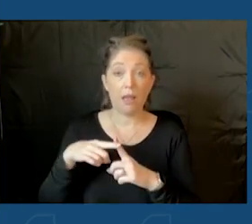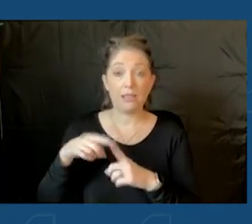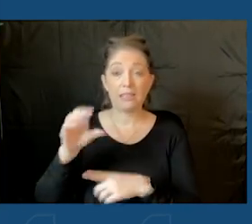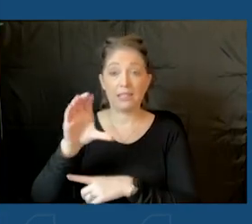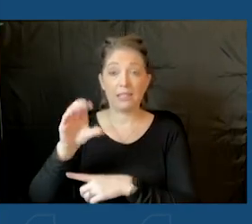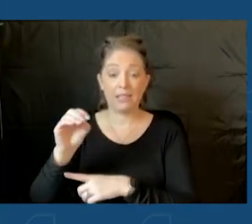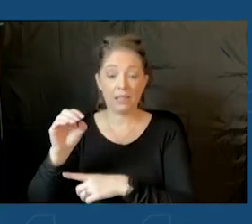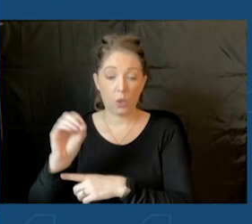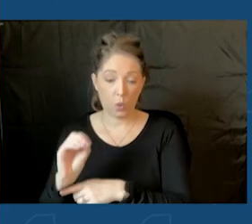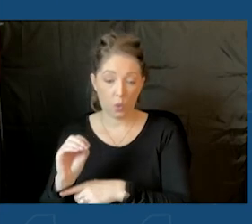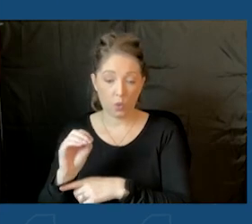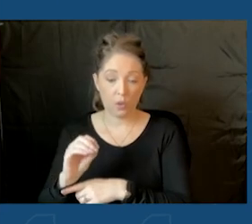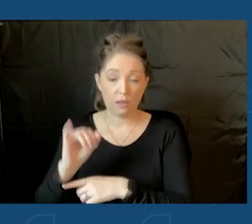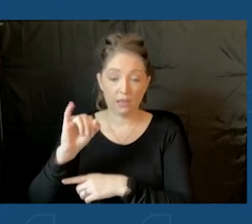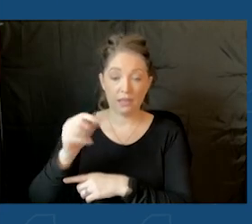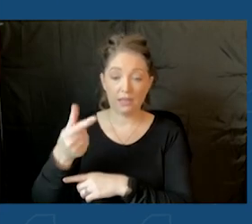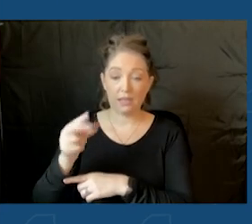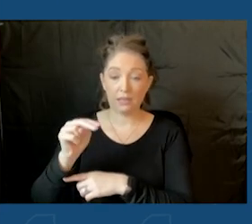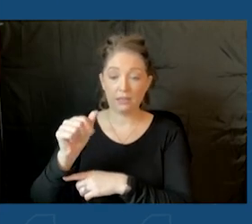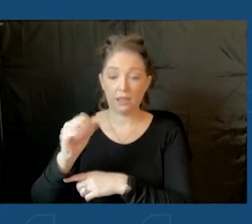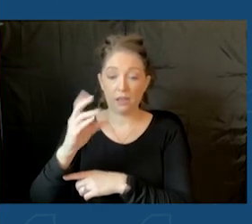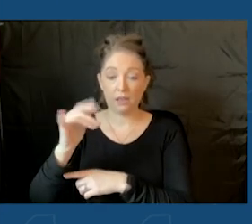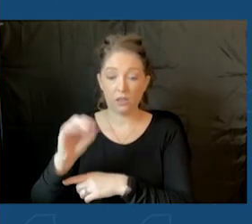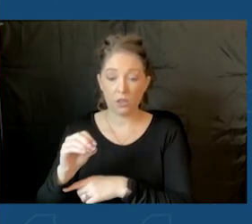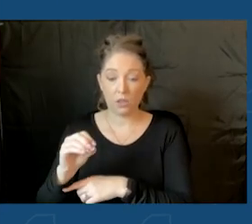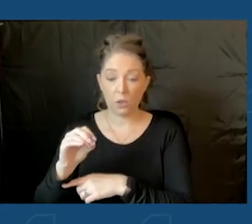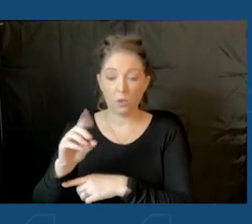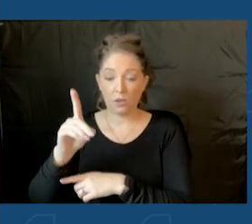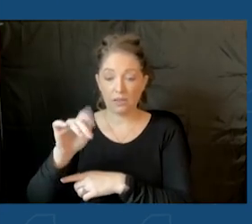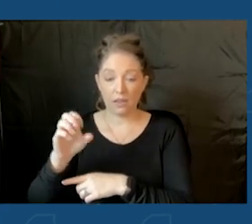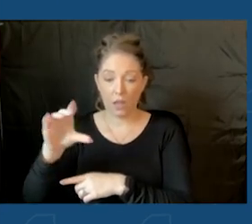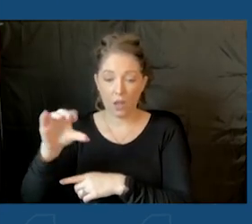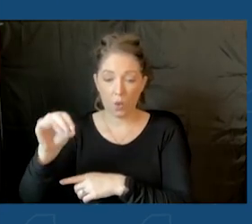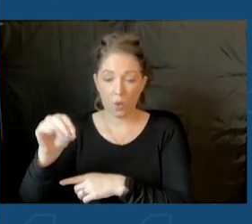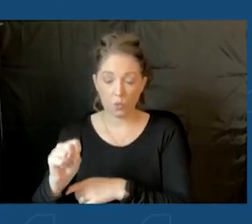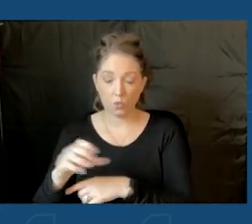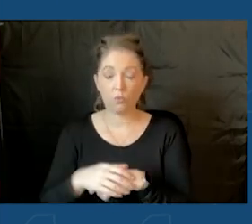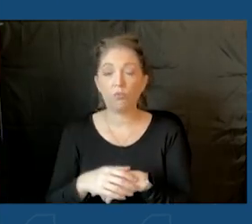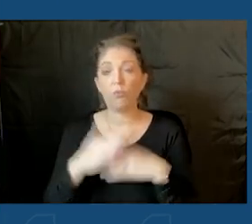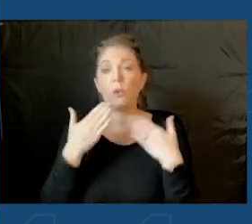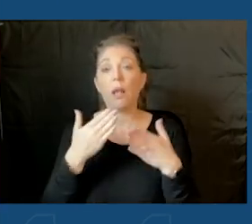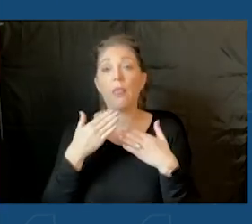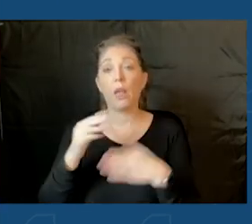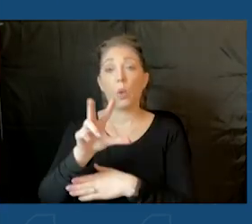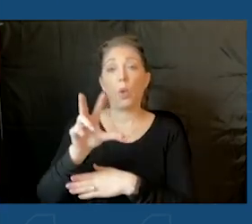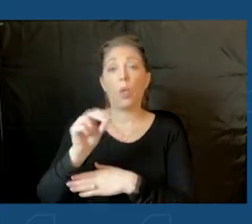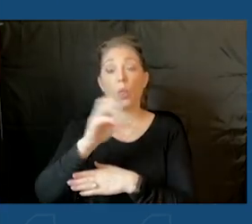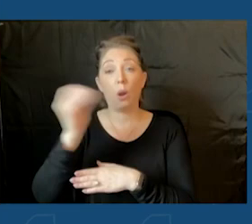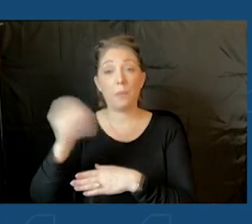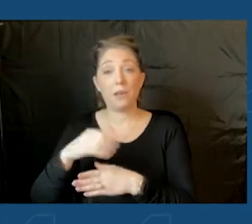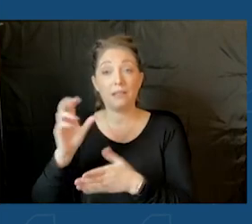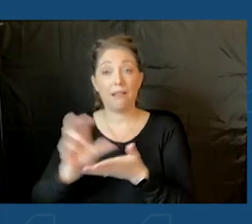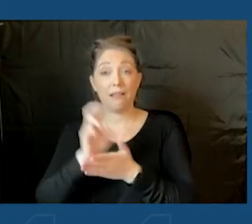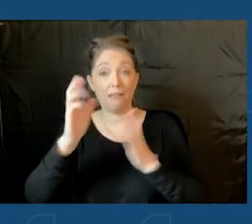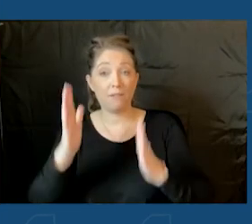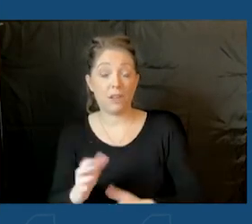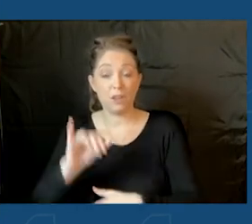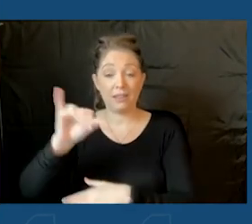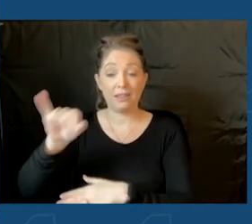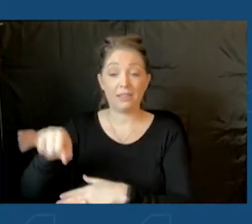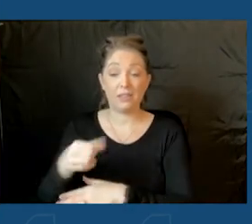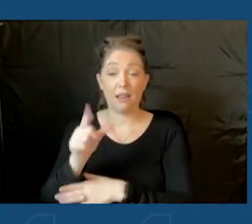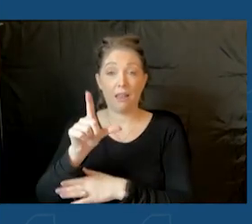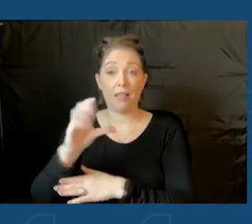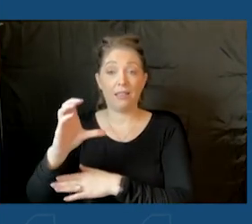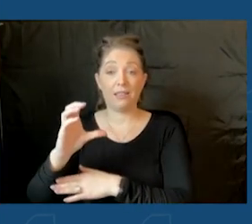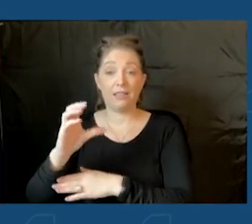Ignacio Madrid-Deos. Thank you to our 30% investor, JLC Infrastructure, and its